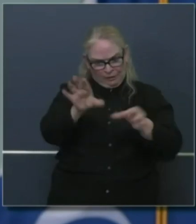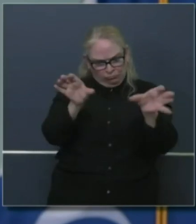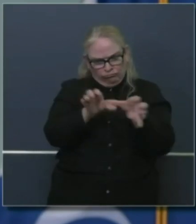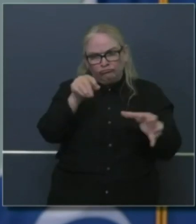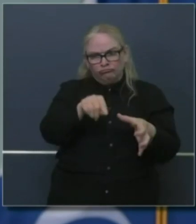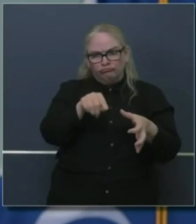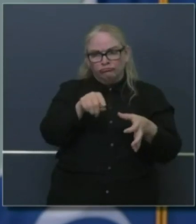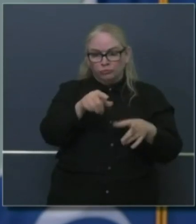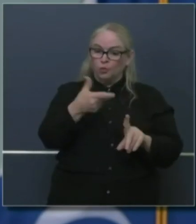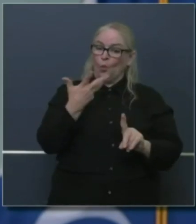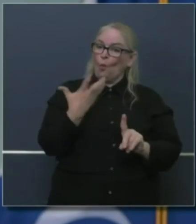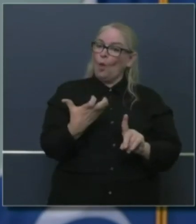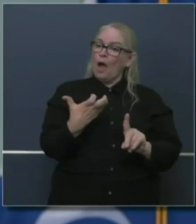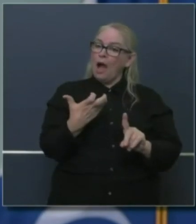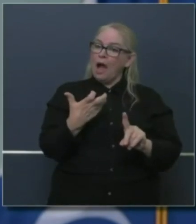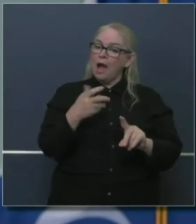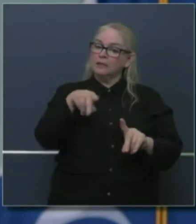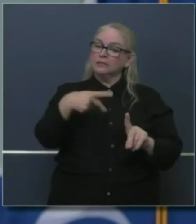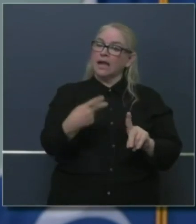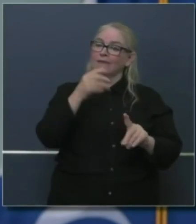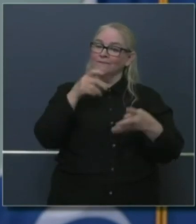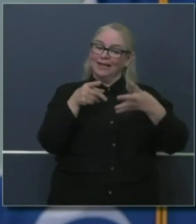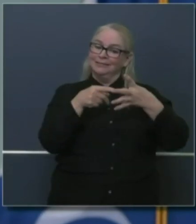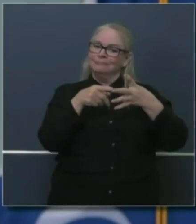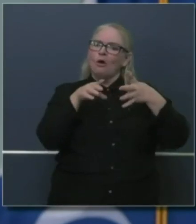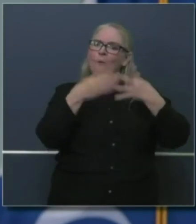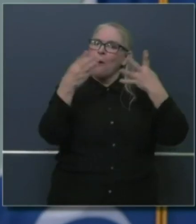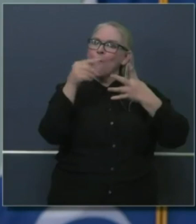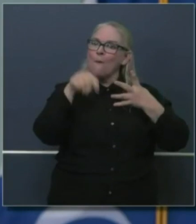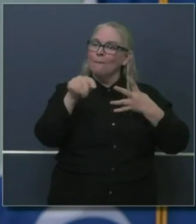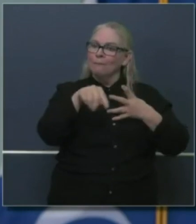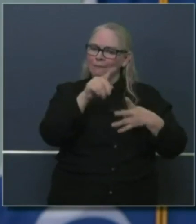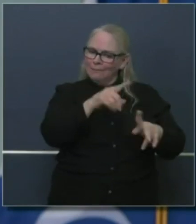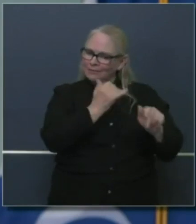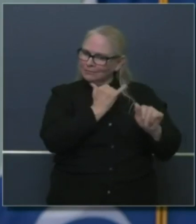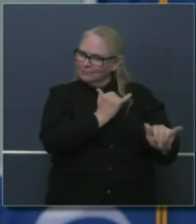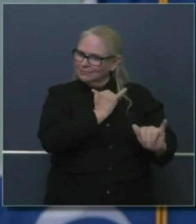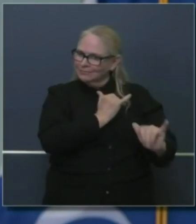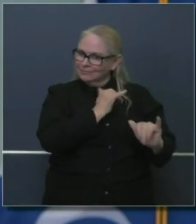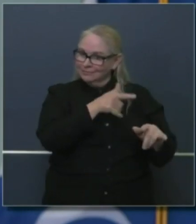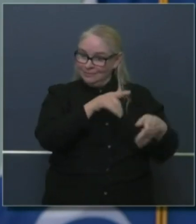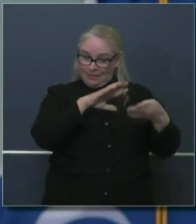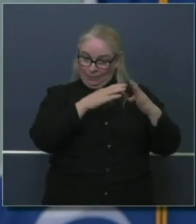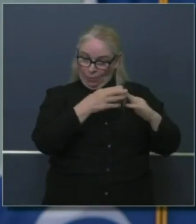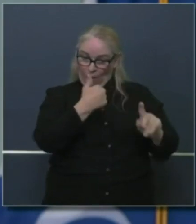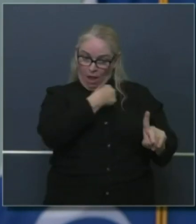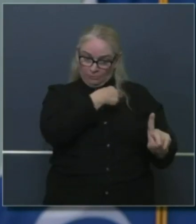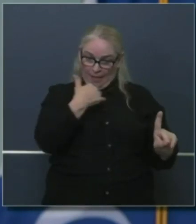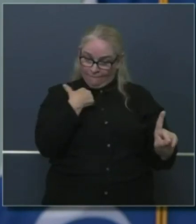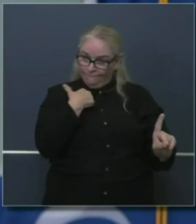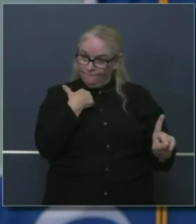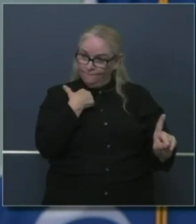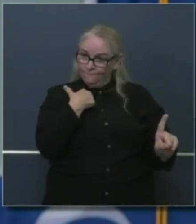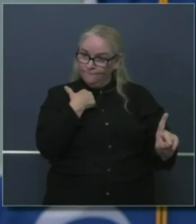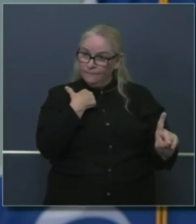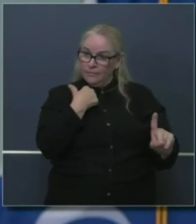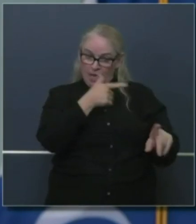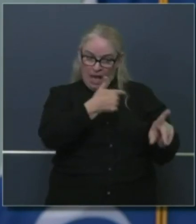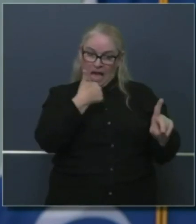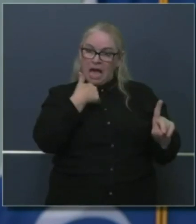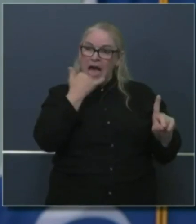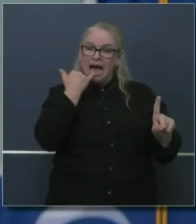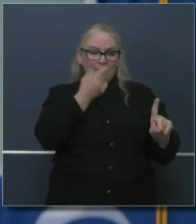phase have to do so in concurrence with their hospital system, in concurrence with their boards of supervisors in the